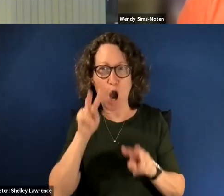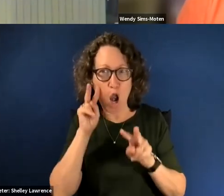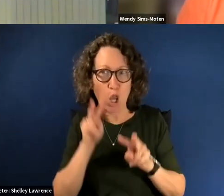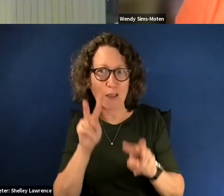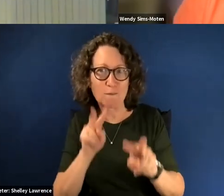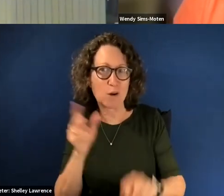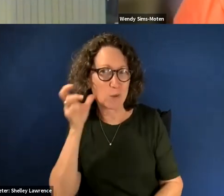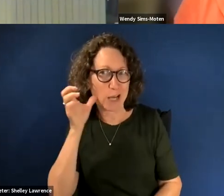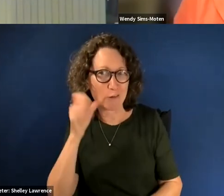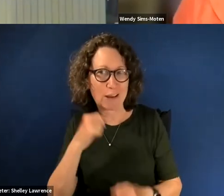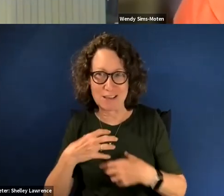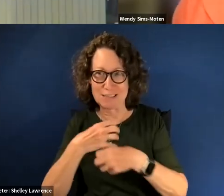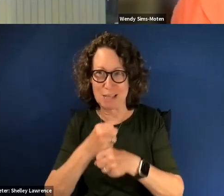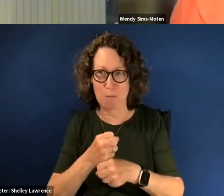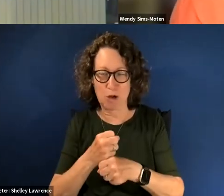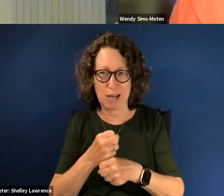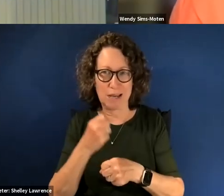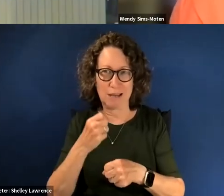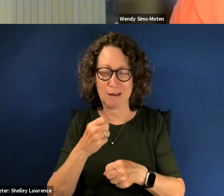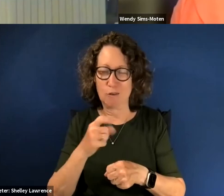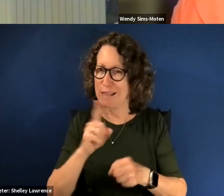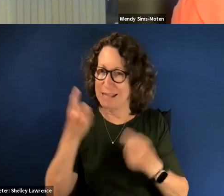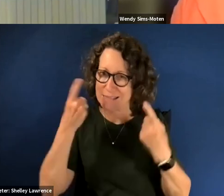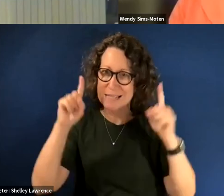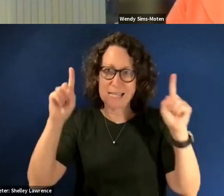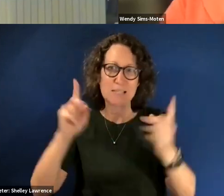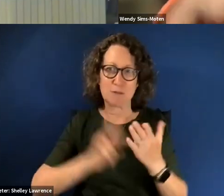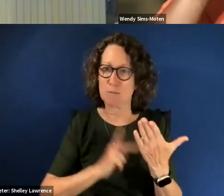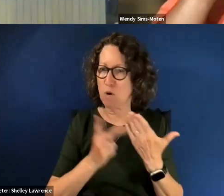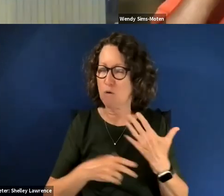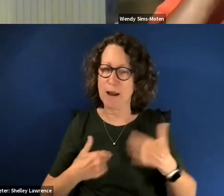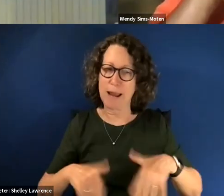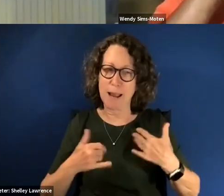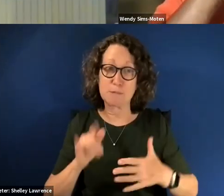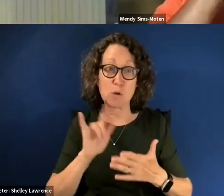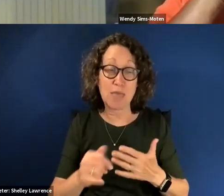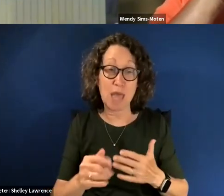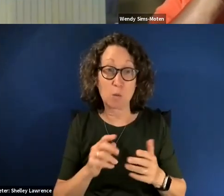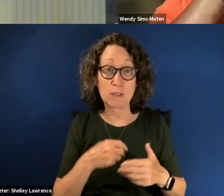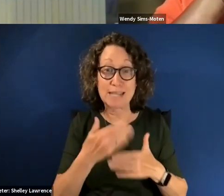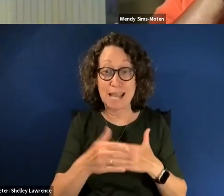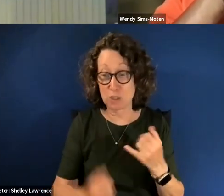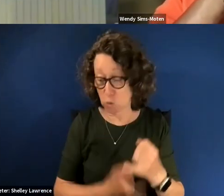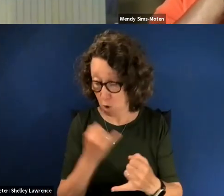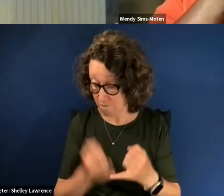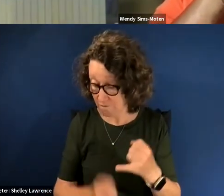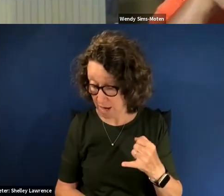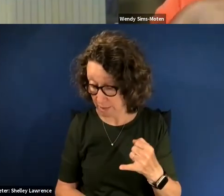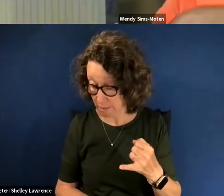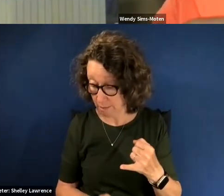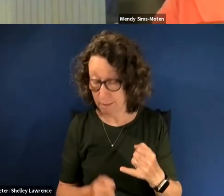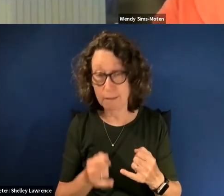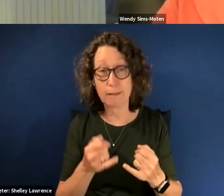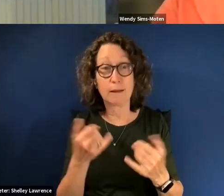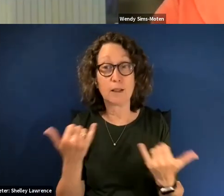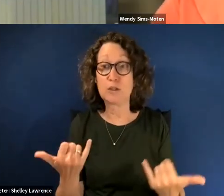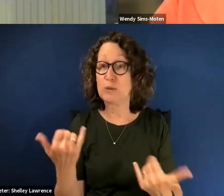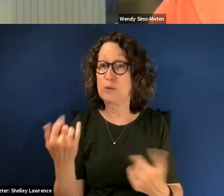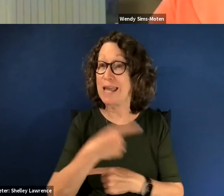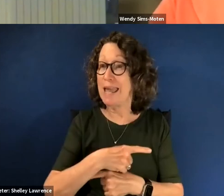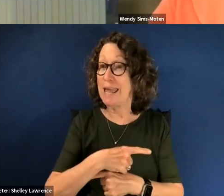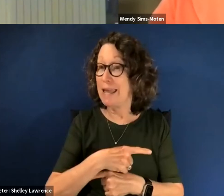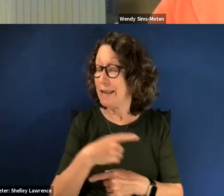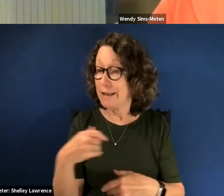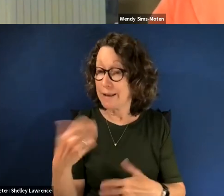to hearing the summary of this really successful program. So that will take us to our final item for today, which